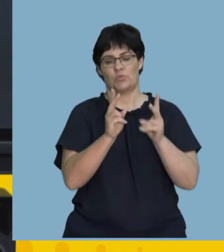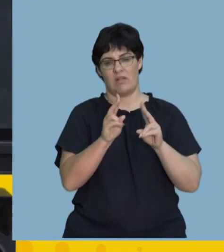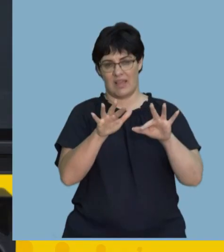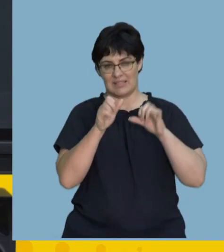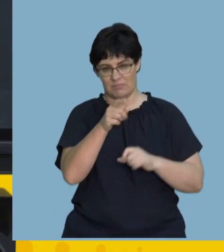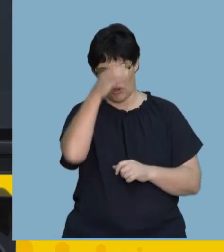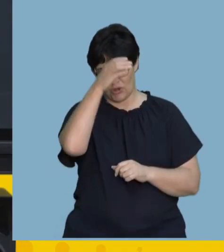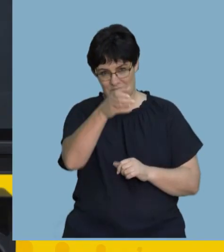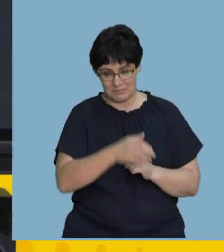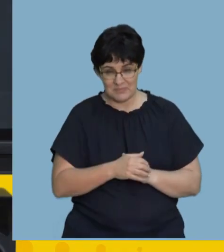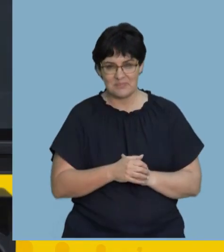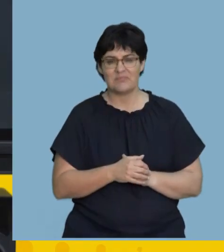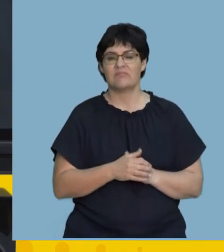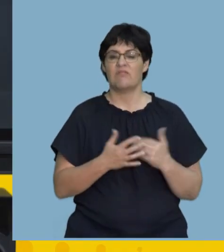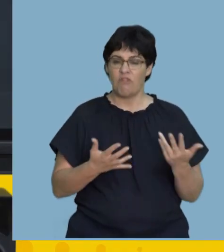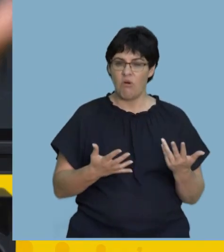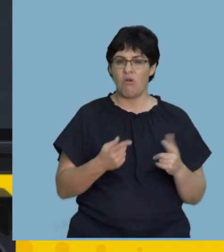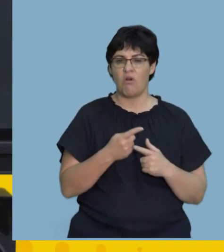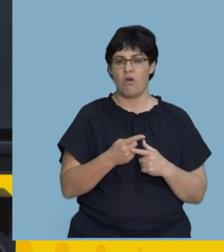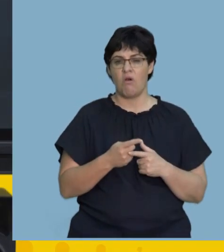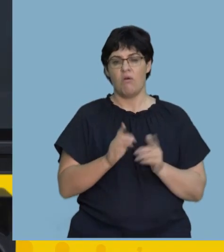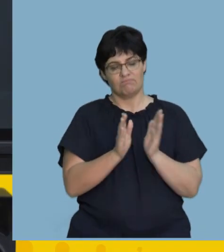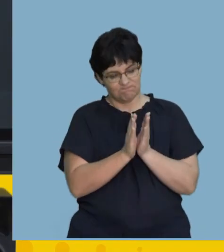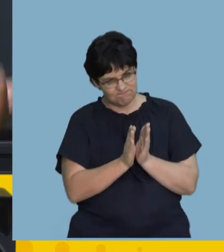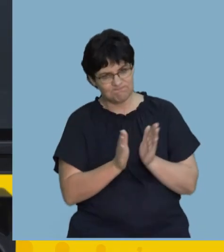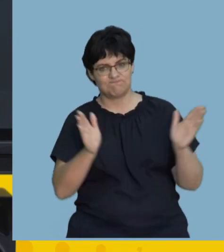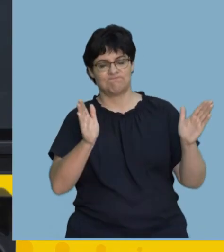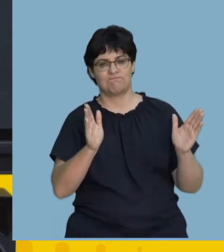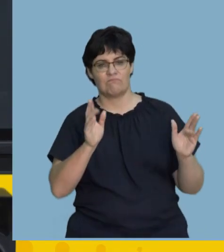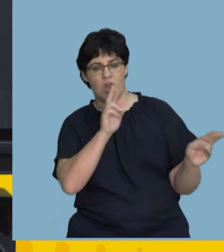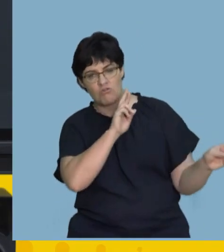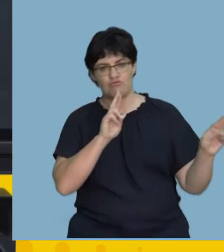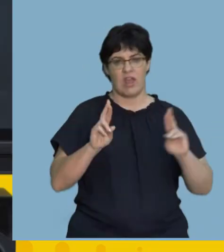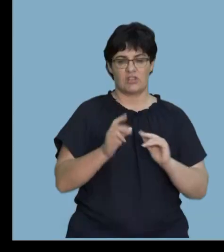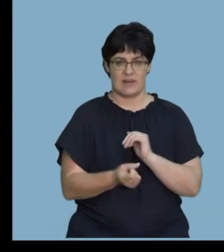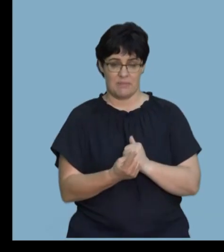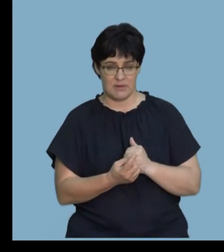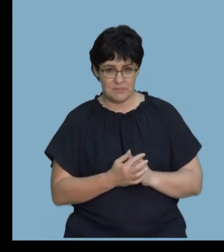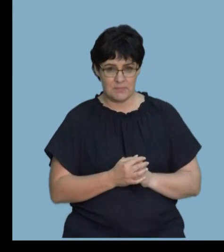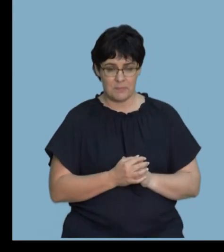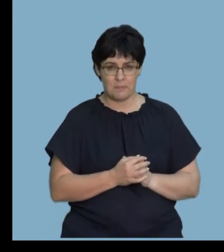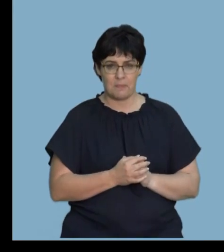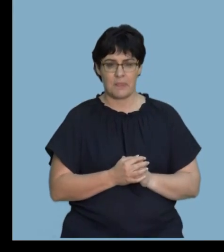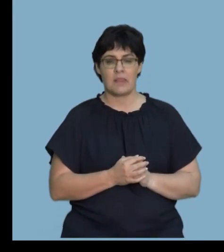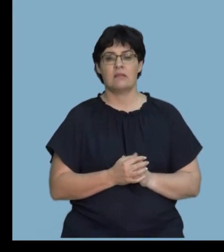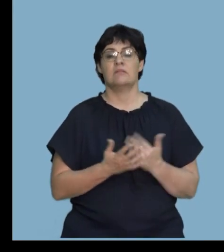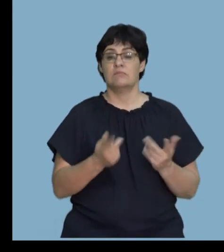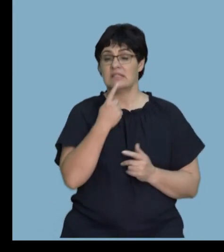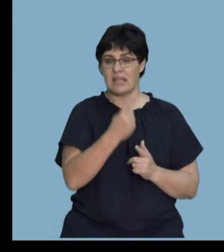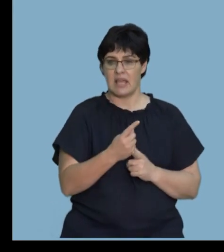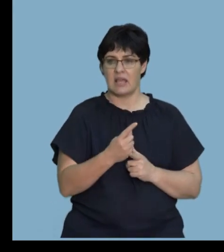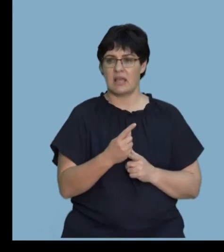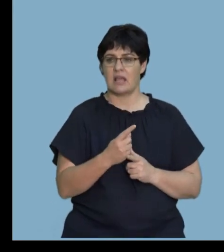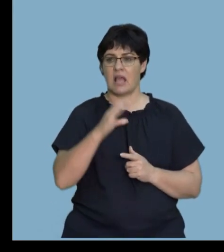the concept in as far as the broader reactions are concerned. Now, it says here, the